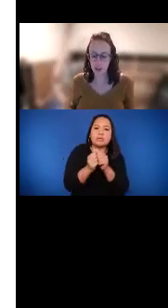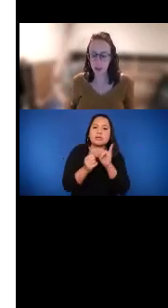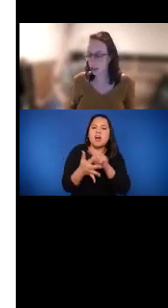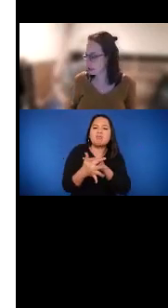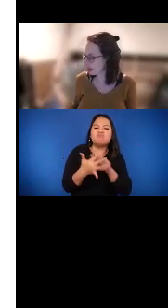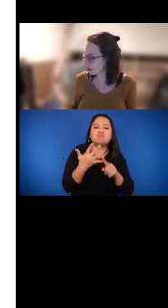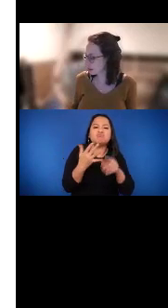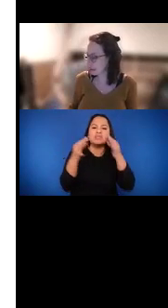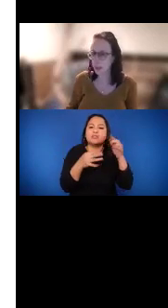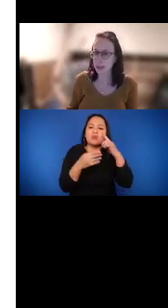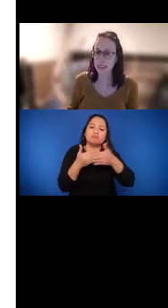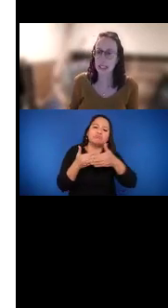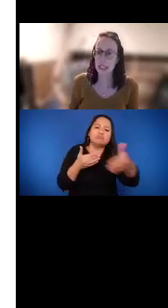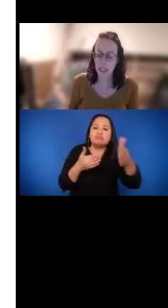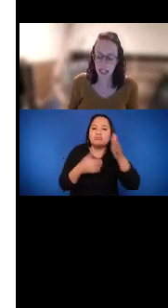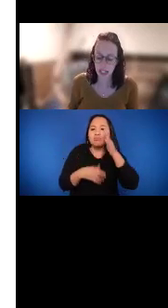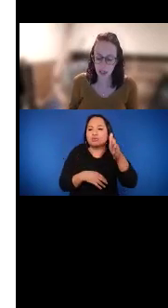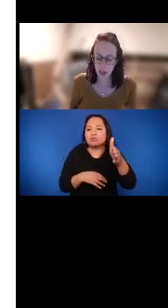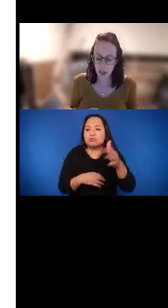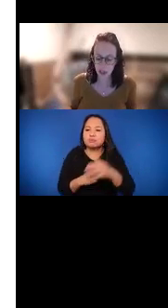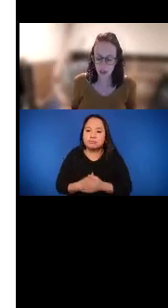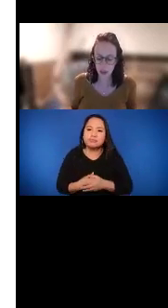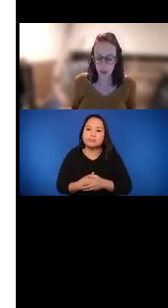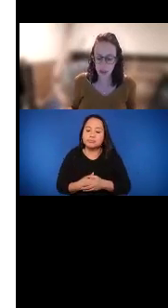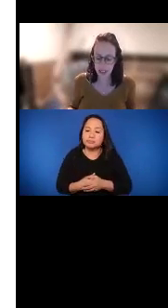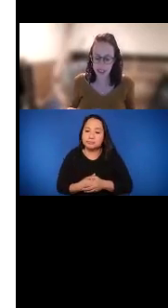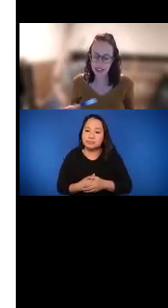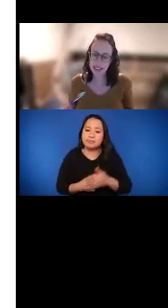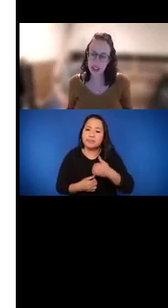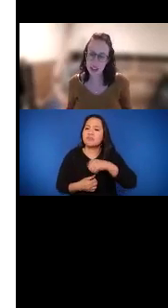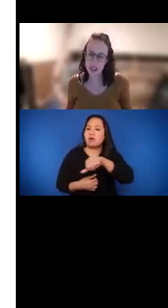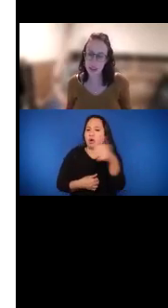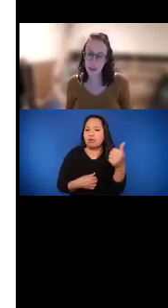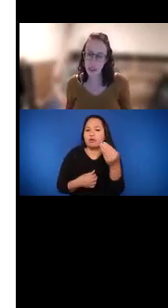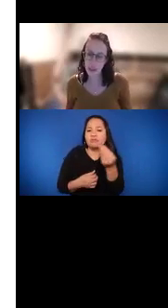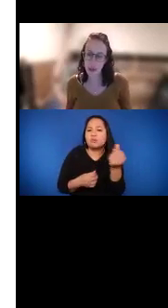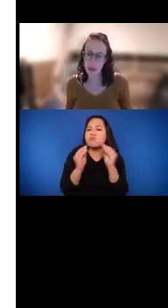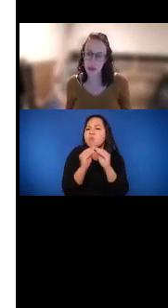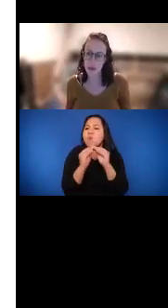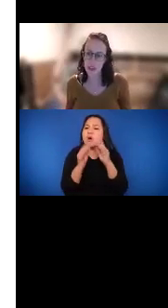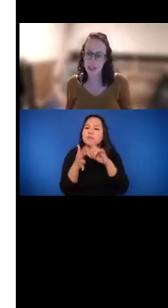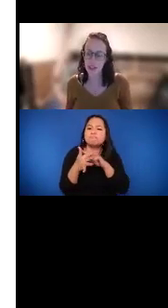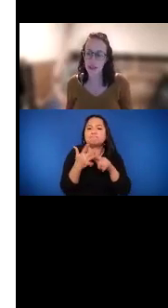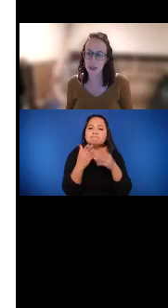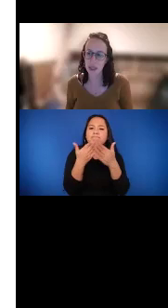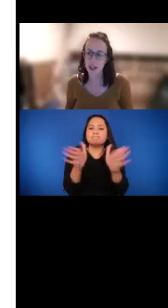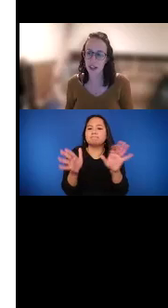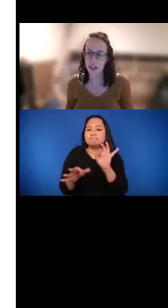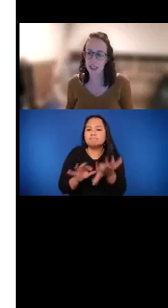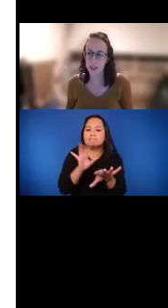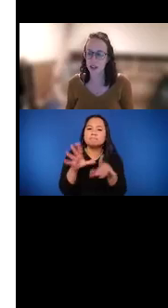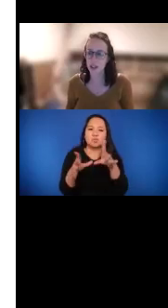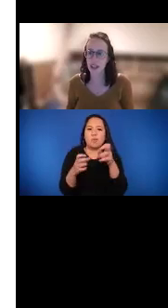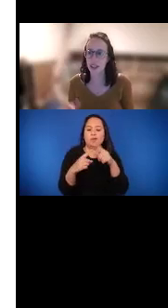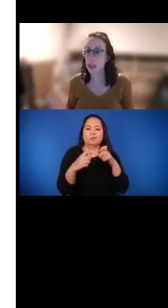Here's a few more general tips. You want to avoid making decisions while emotional, which I know can be